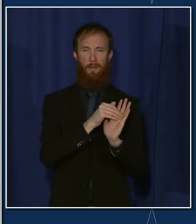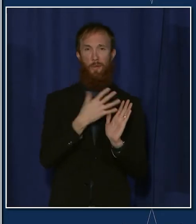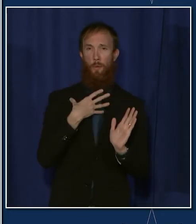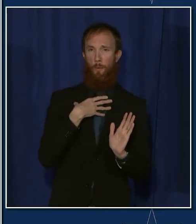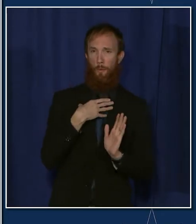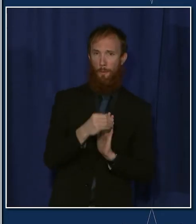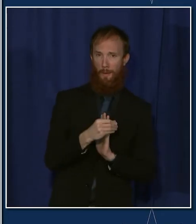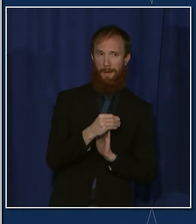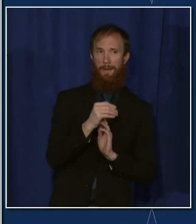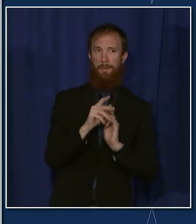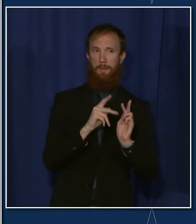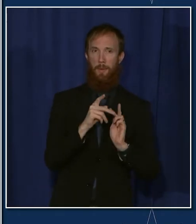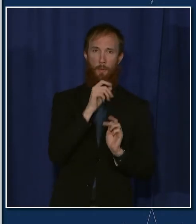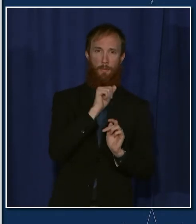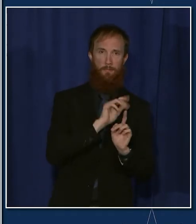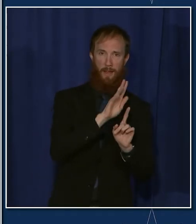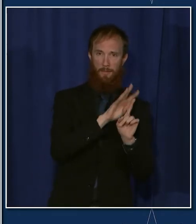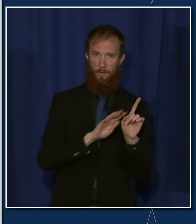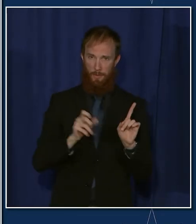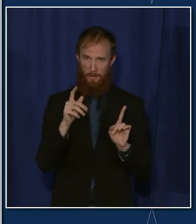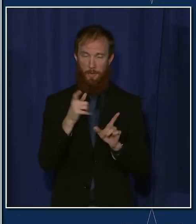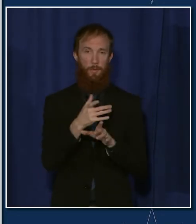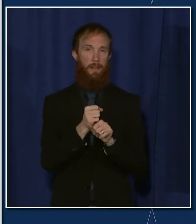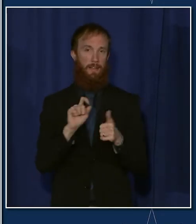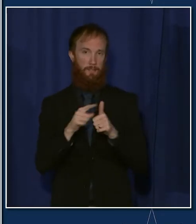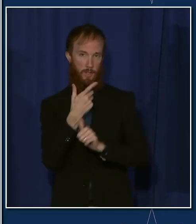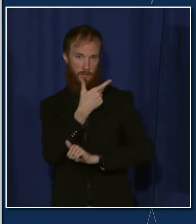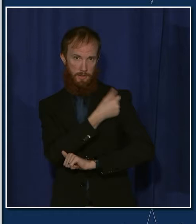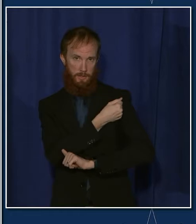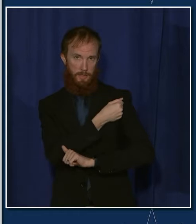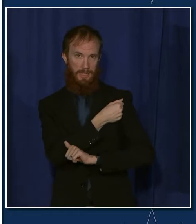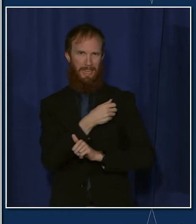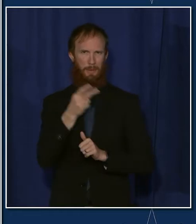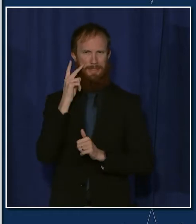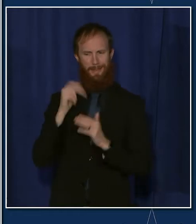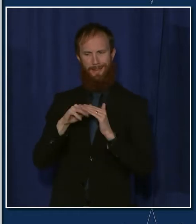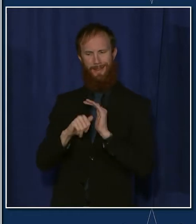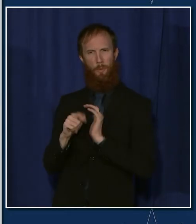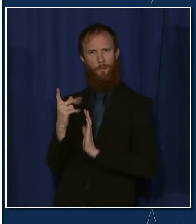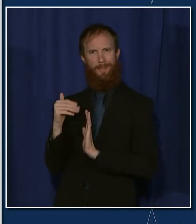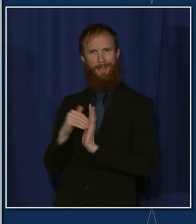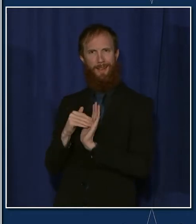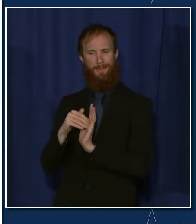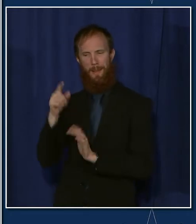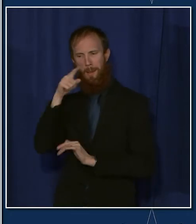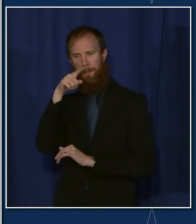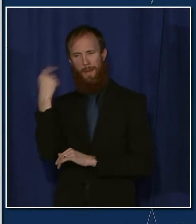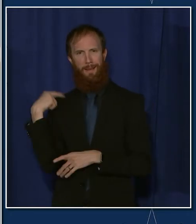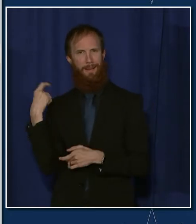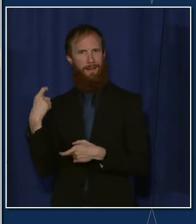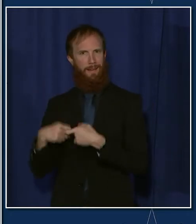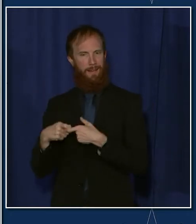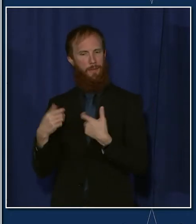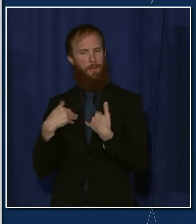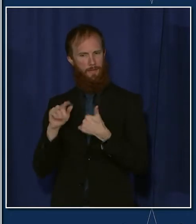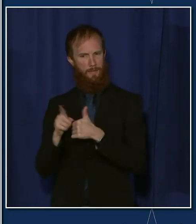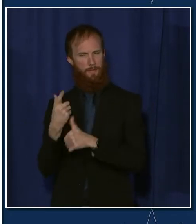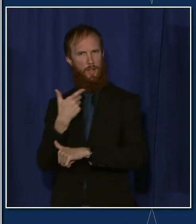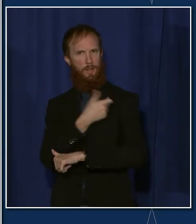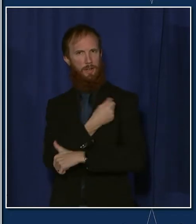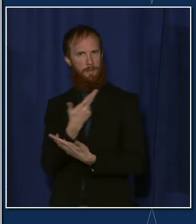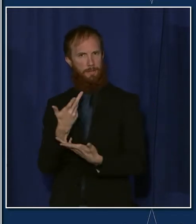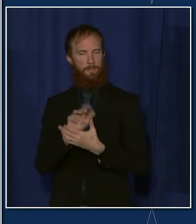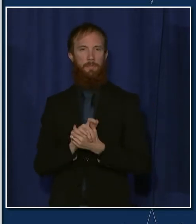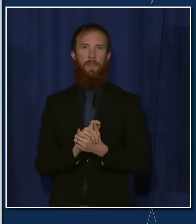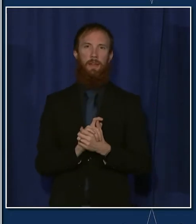5 to 11 who had had that first dose, and fewer than 1,000 Black non-Latinx Chicagoans of that age group that had had the first dose,